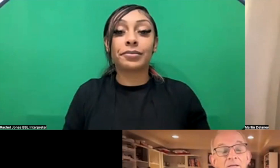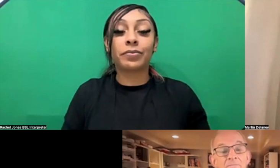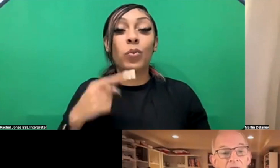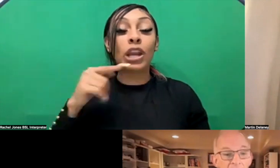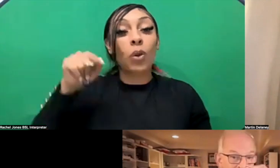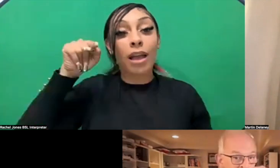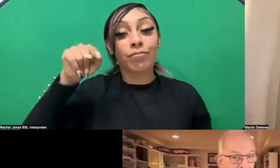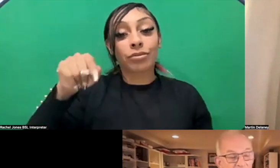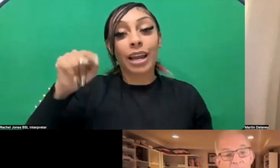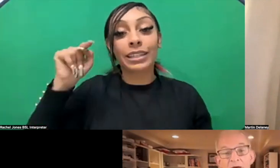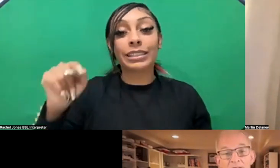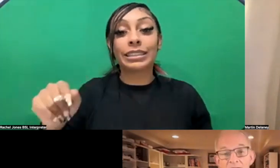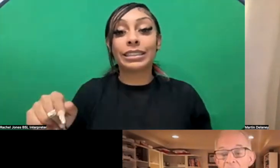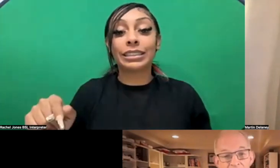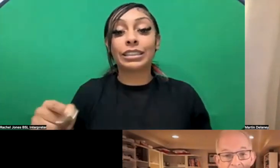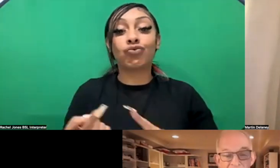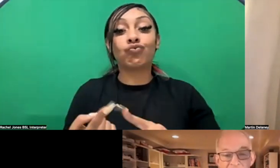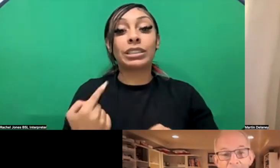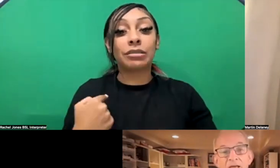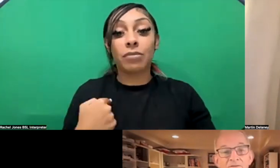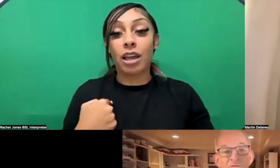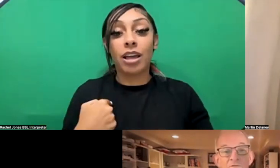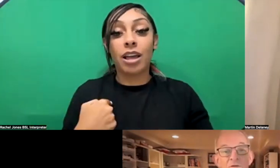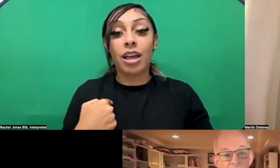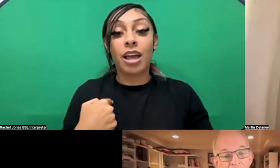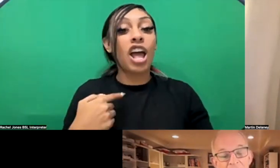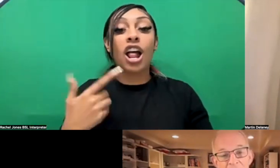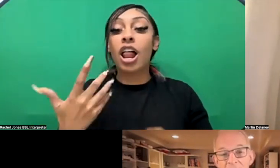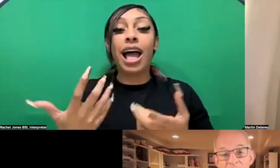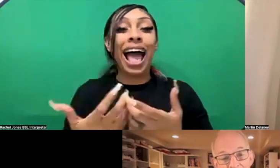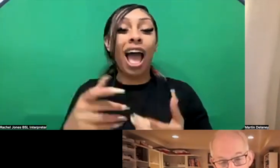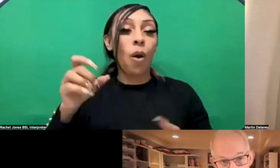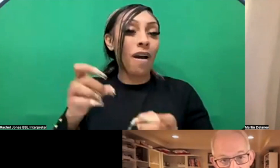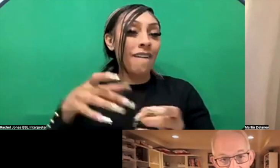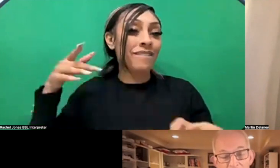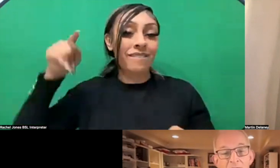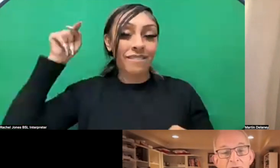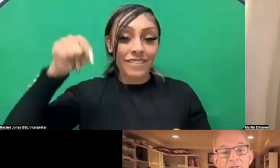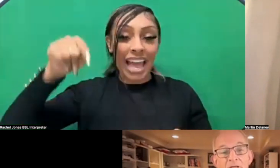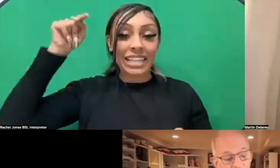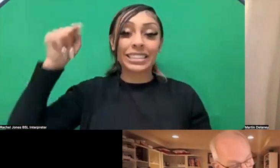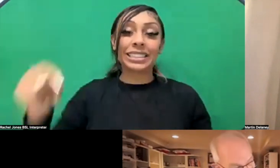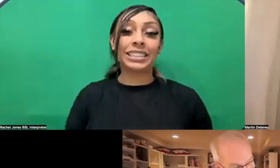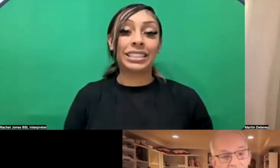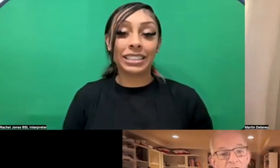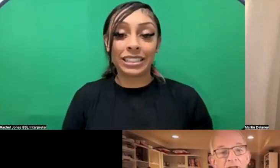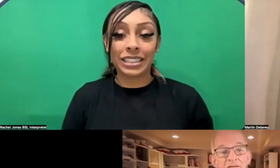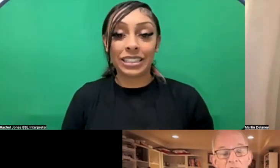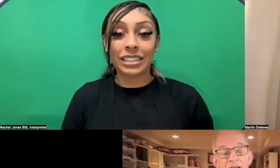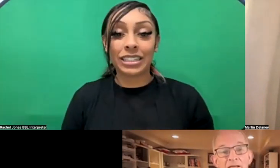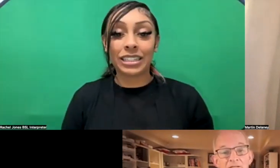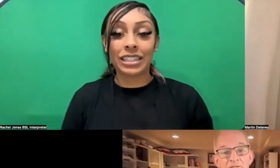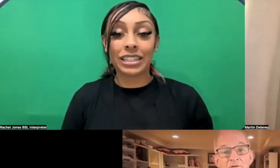pads, responds not just to how fast you strike a piano key, for example, but also